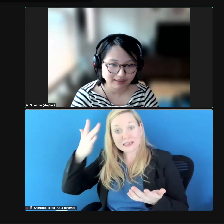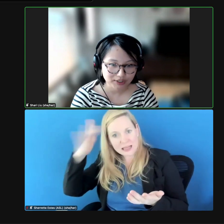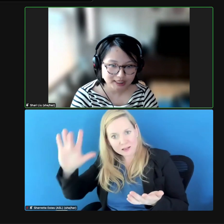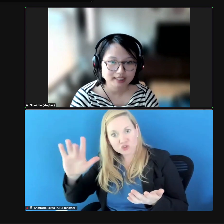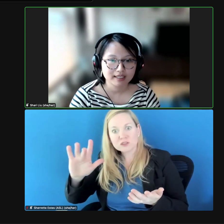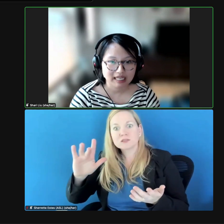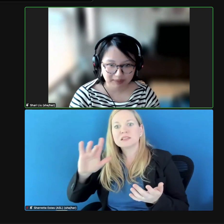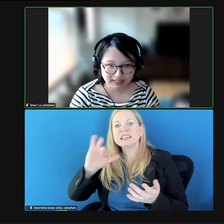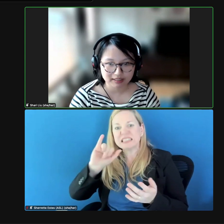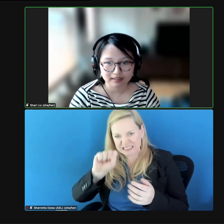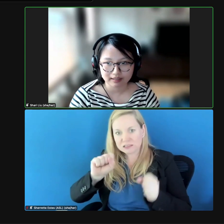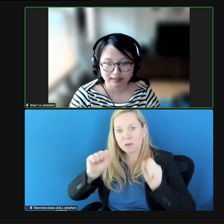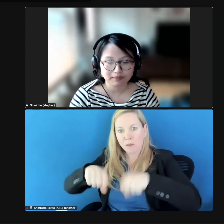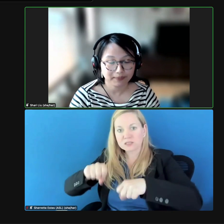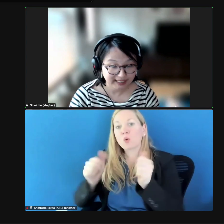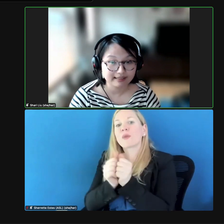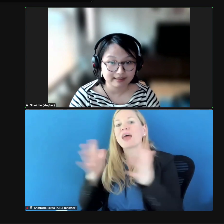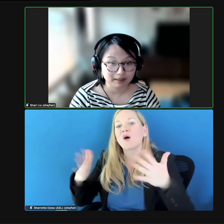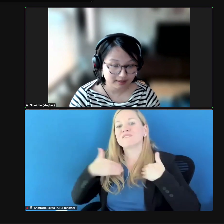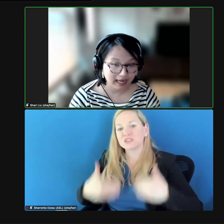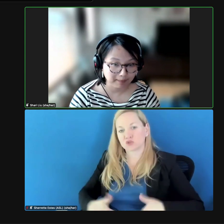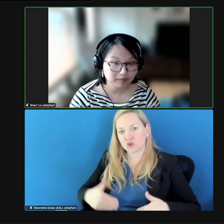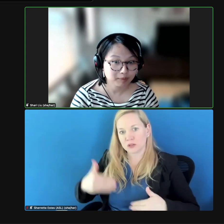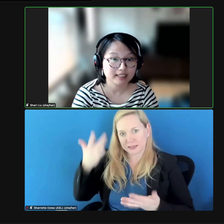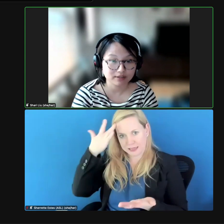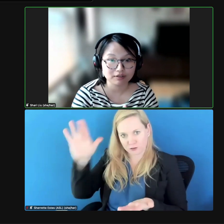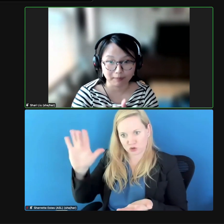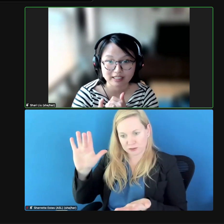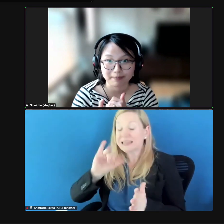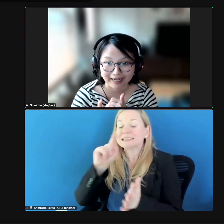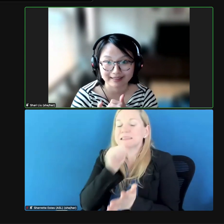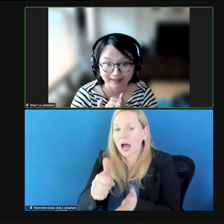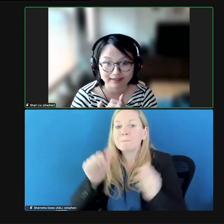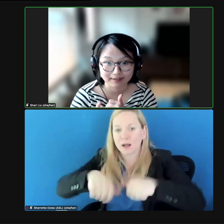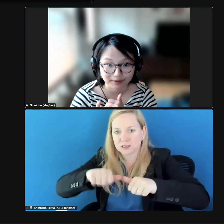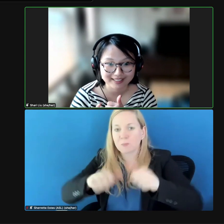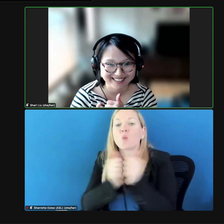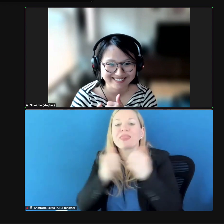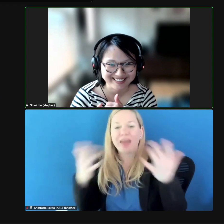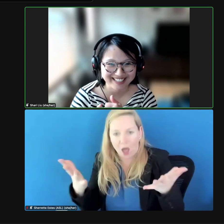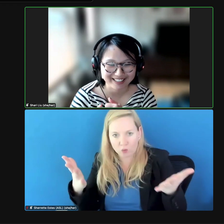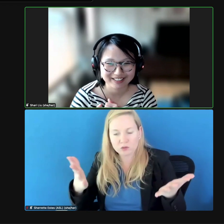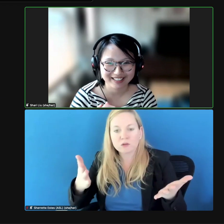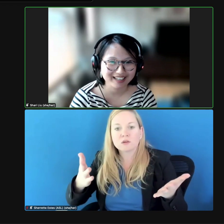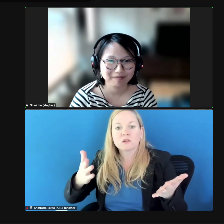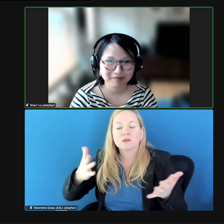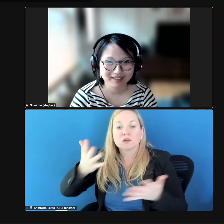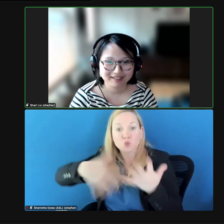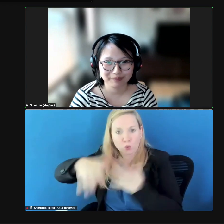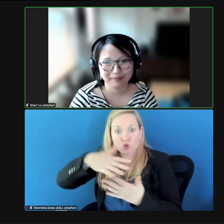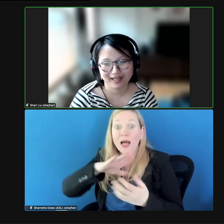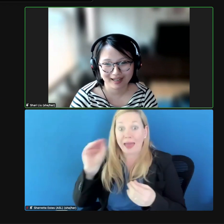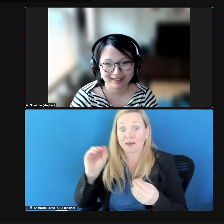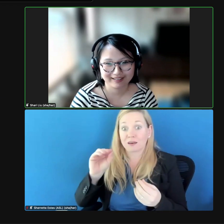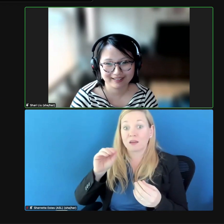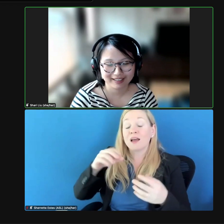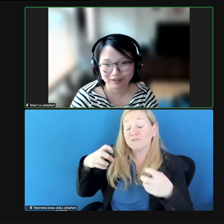physical intelligence, and we need to put these two domains back together in order to understand